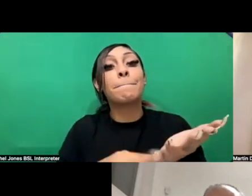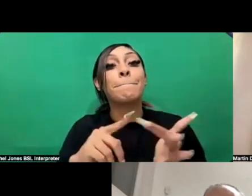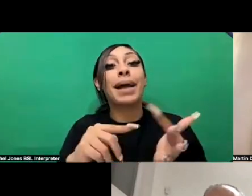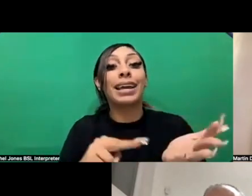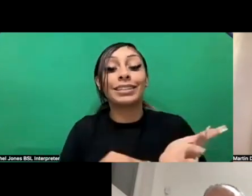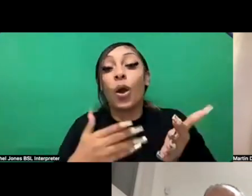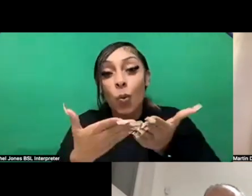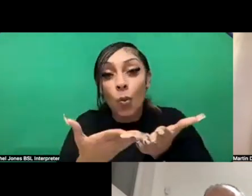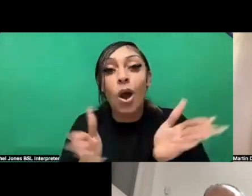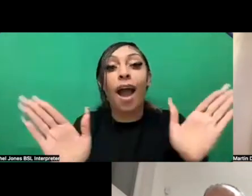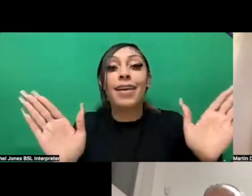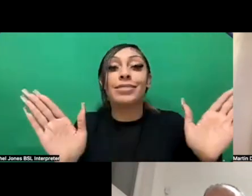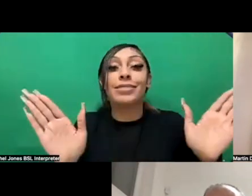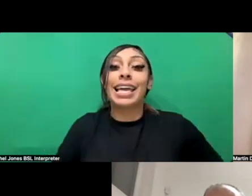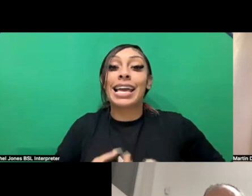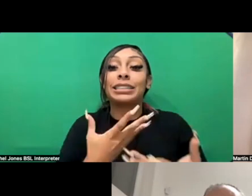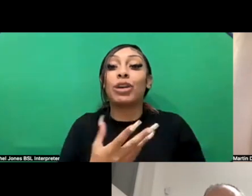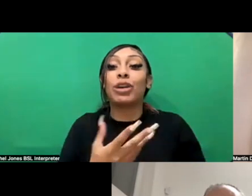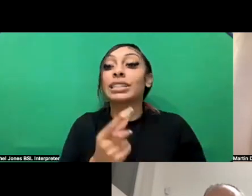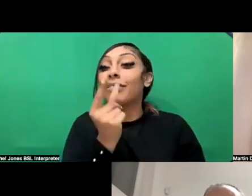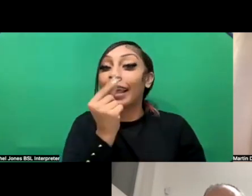expressive performance capabilities.